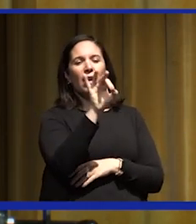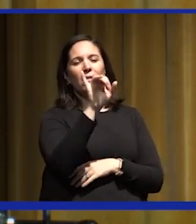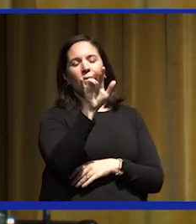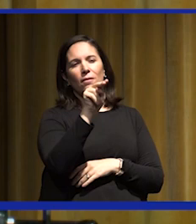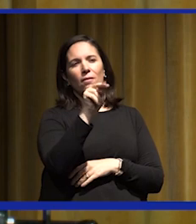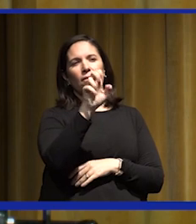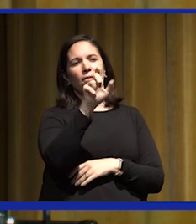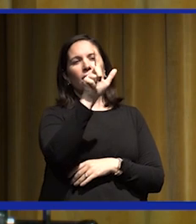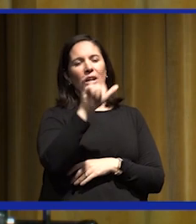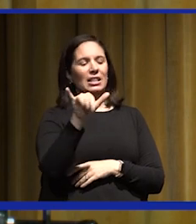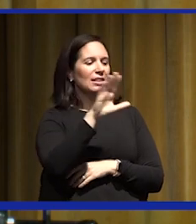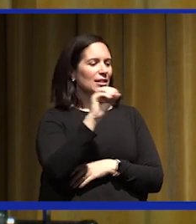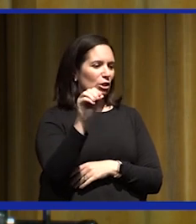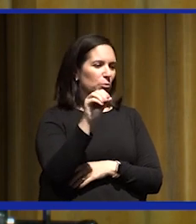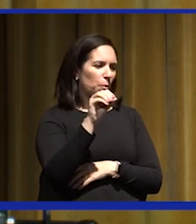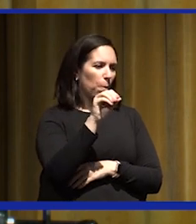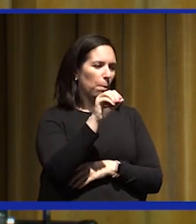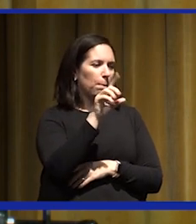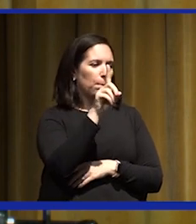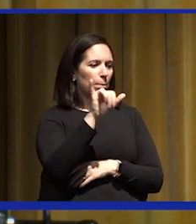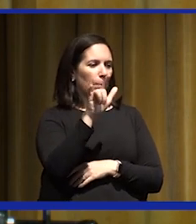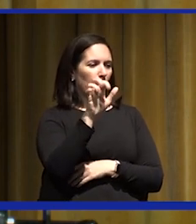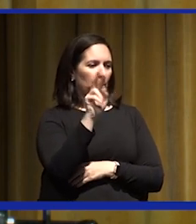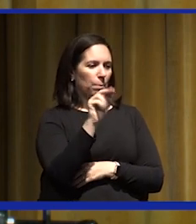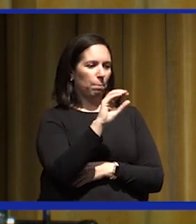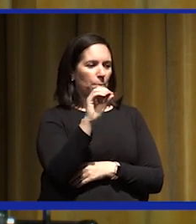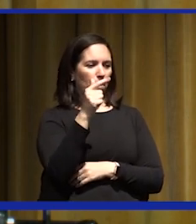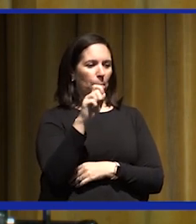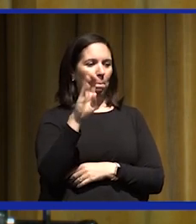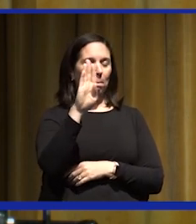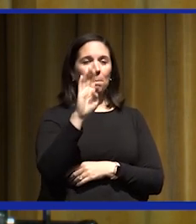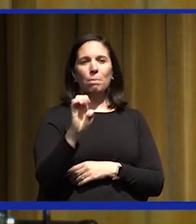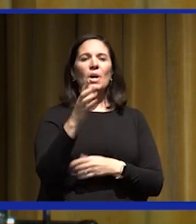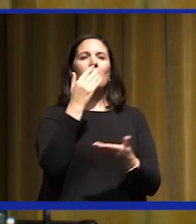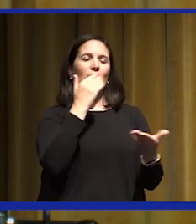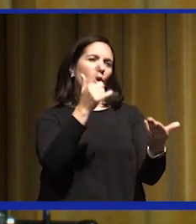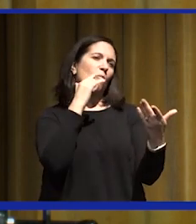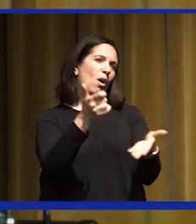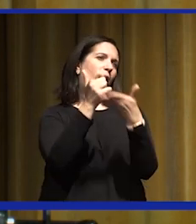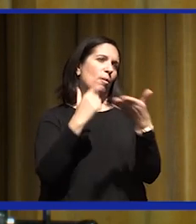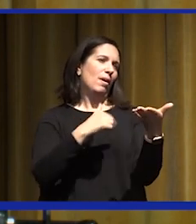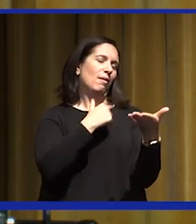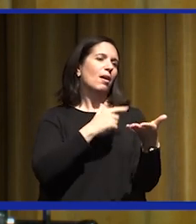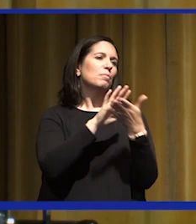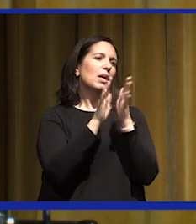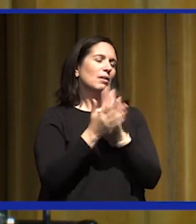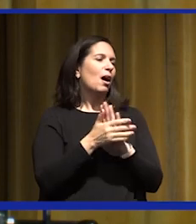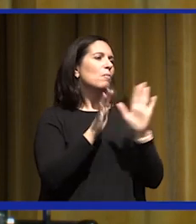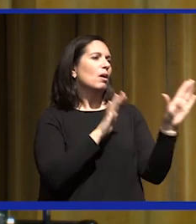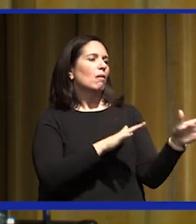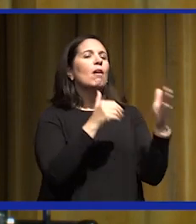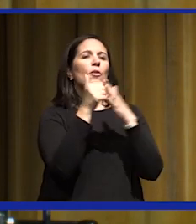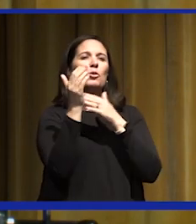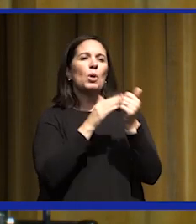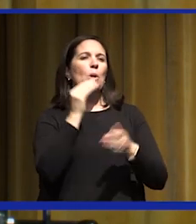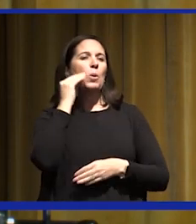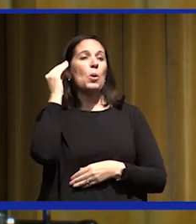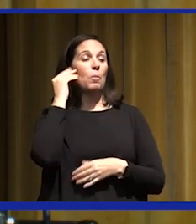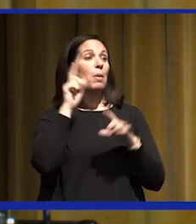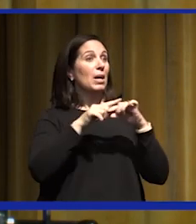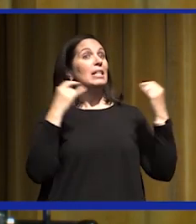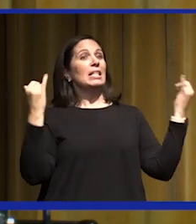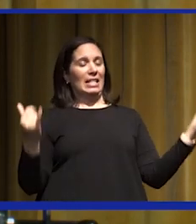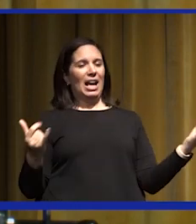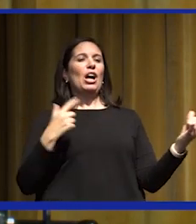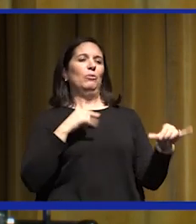and Gabe for getting us prepared to be cozy at home. Adjusting to our new normal was a cakewalk at first. We could wake up an hour later with no